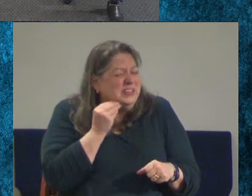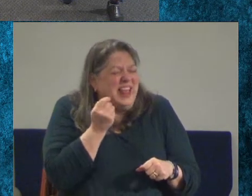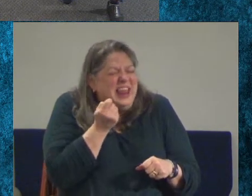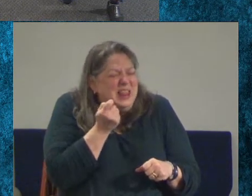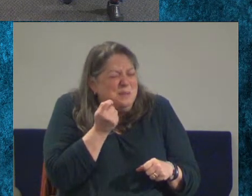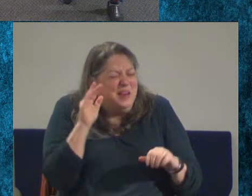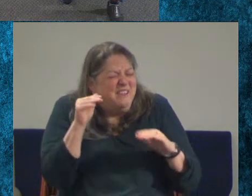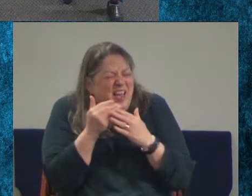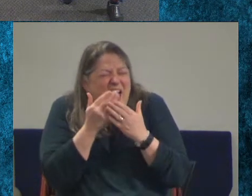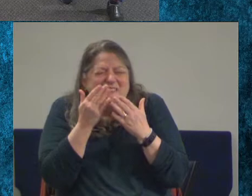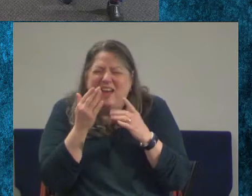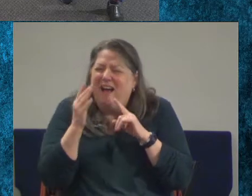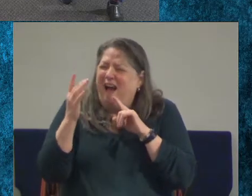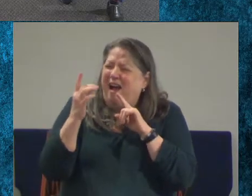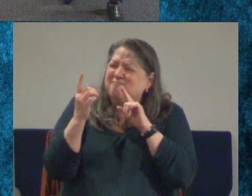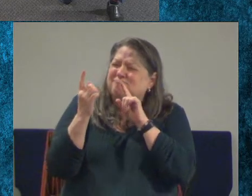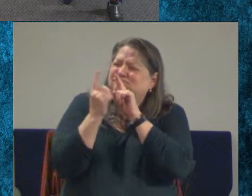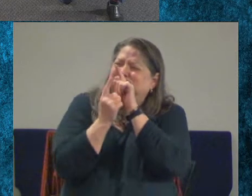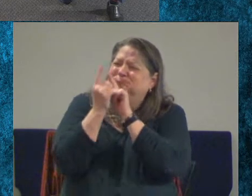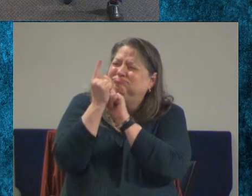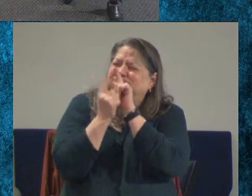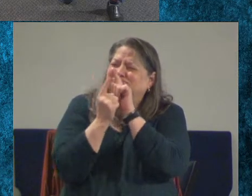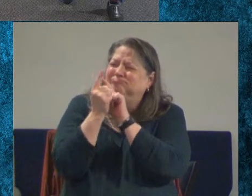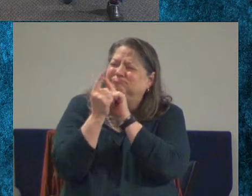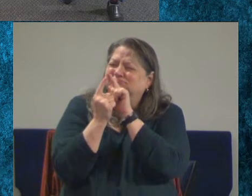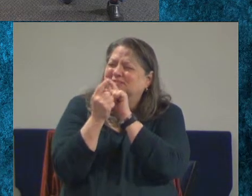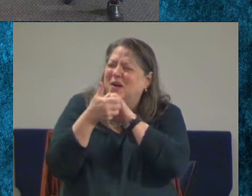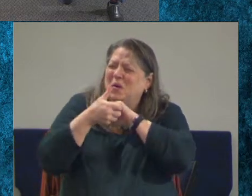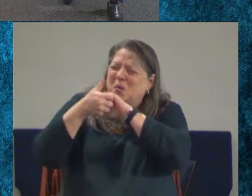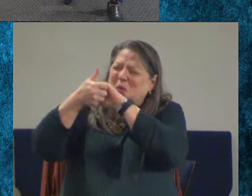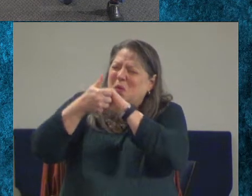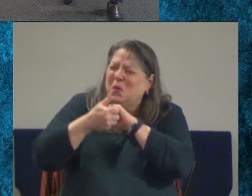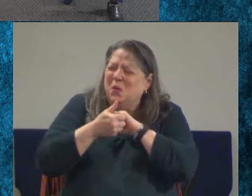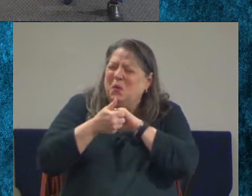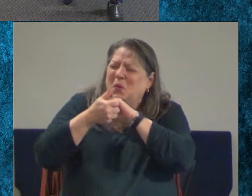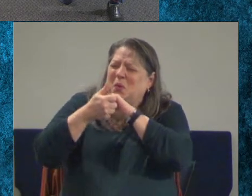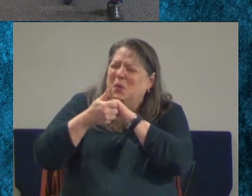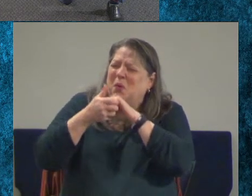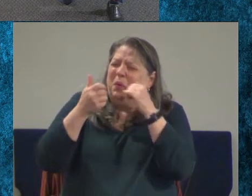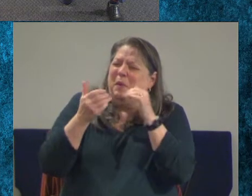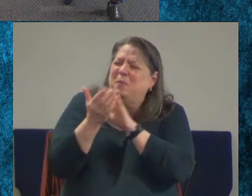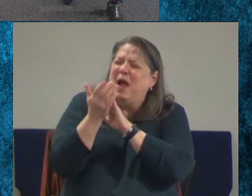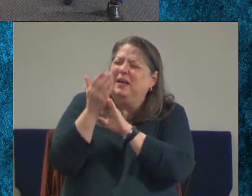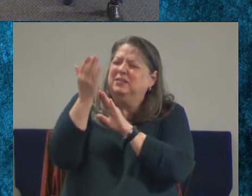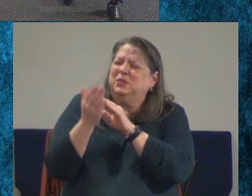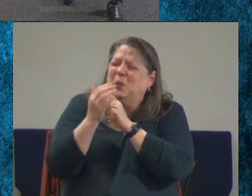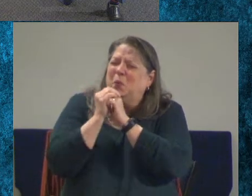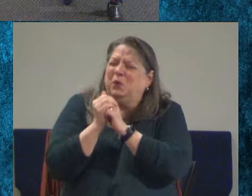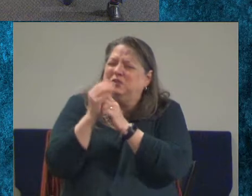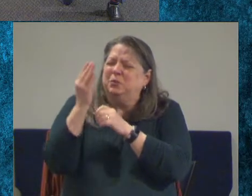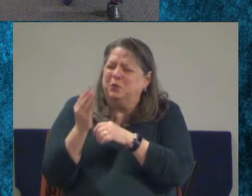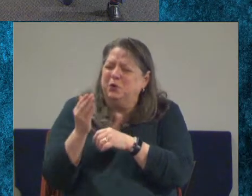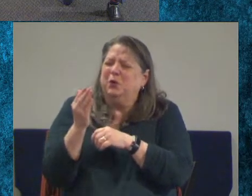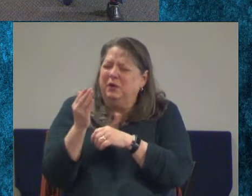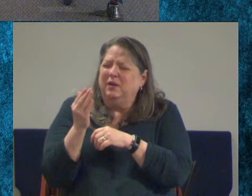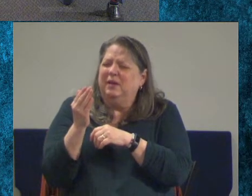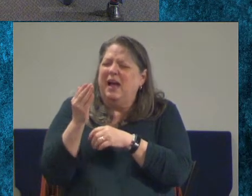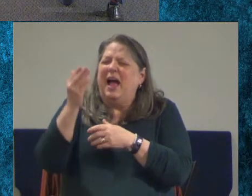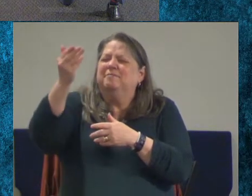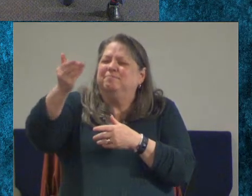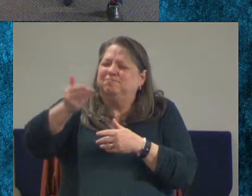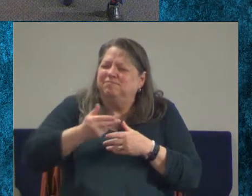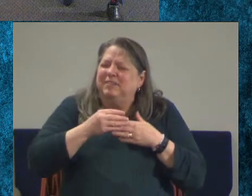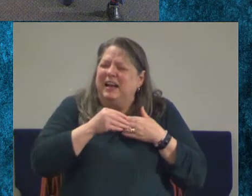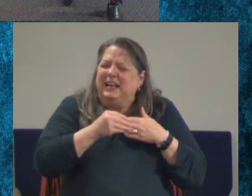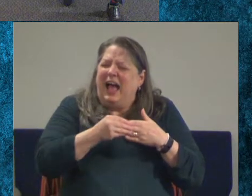seek your face and seek to honor you and to grow in you. And so, God, we praise you. We worship you this morning. We invite you, Spirit of the Lord, to